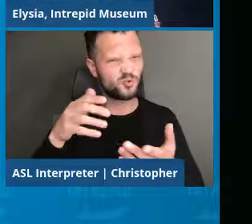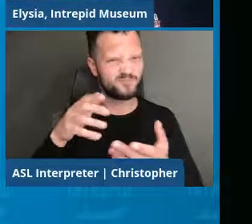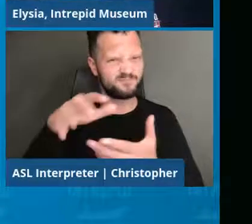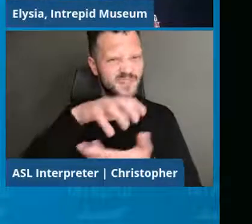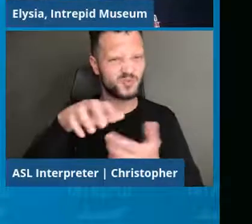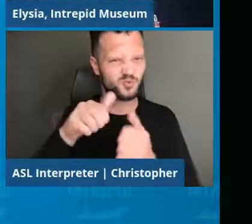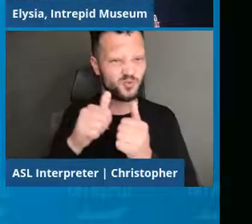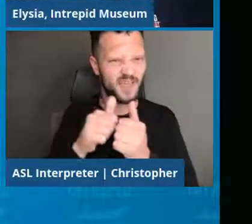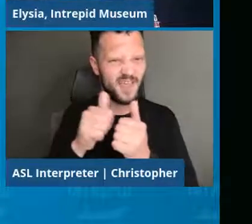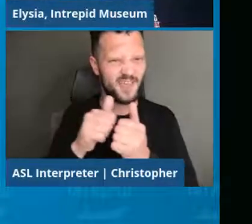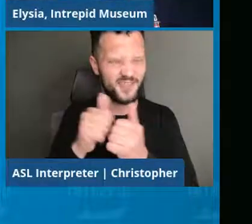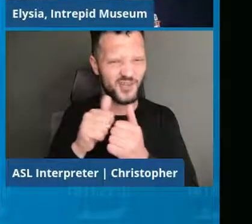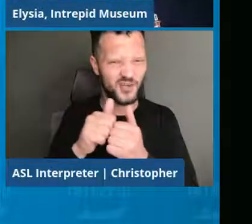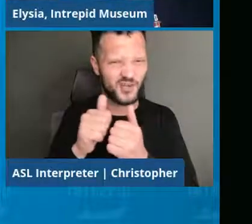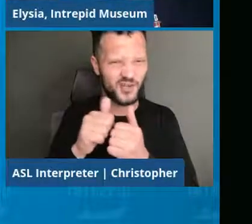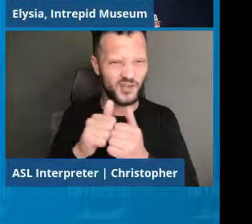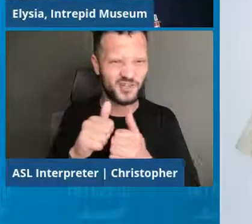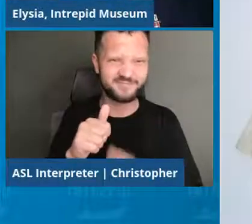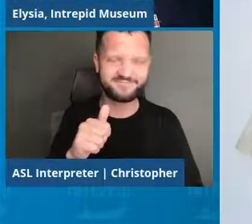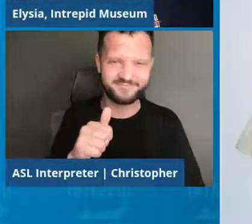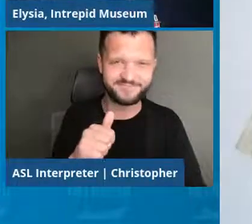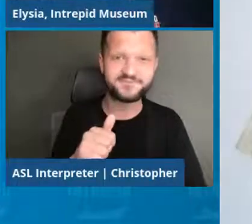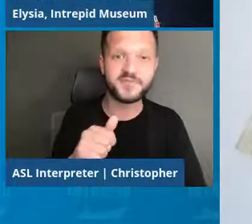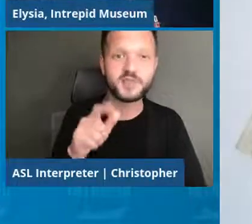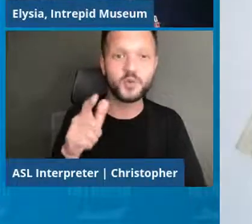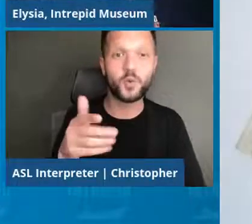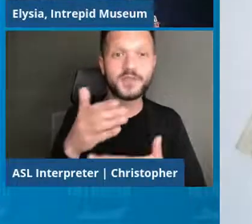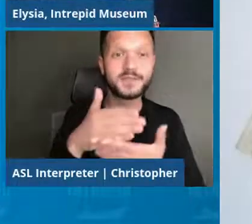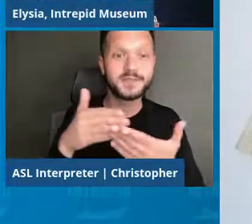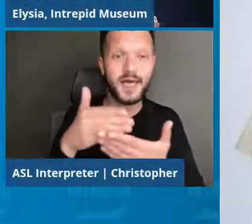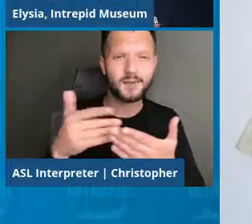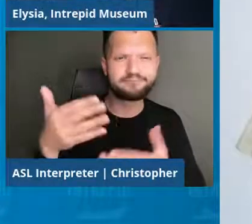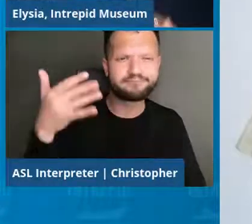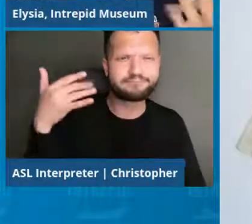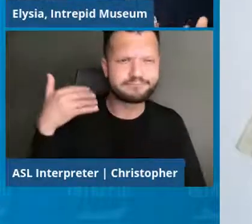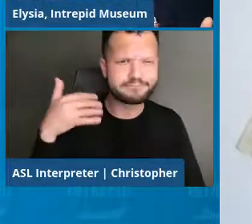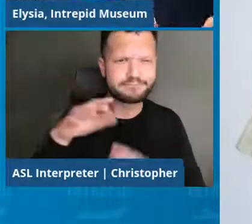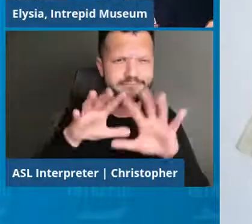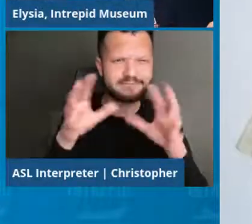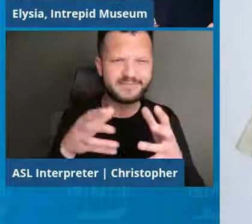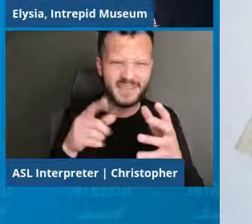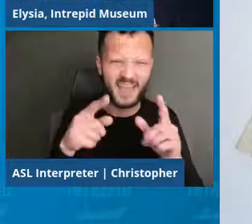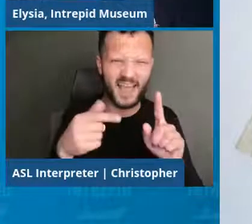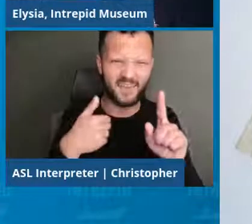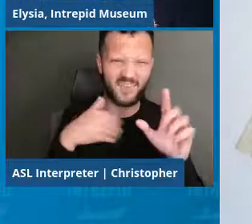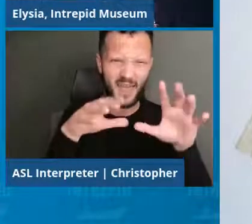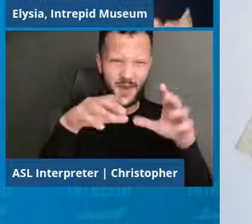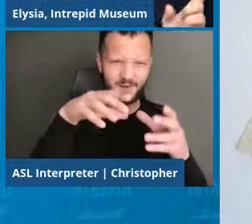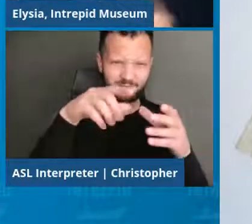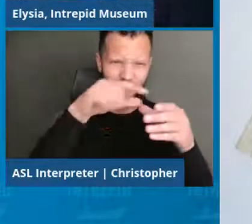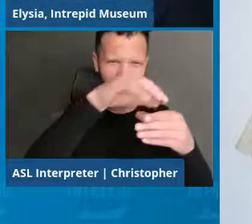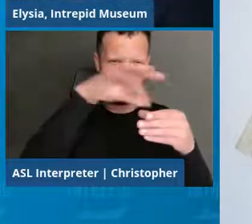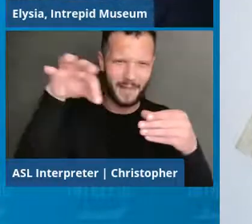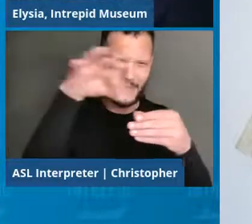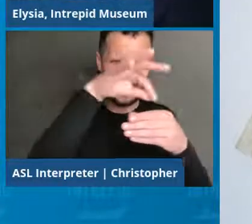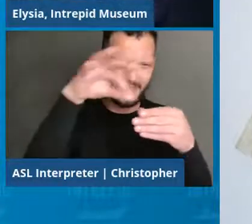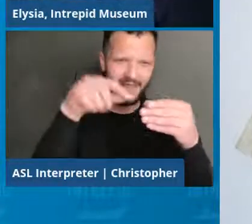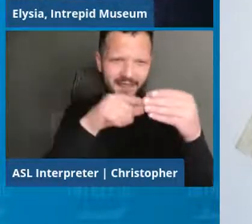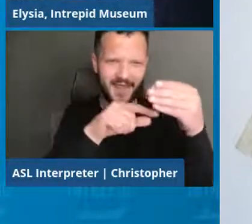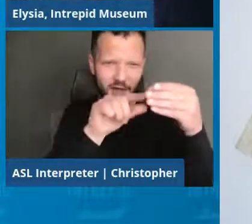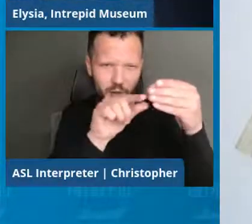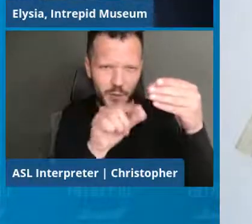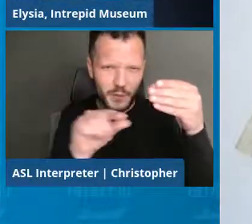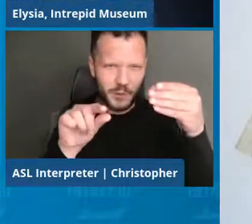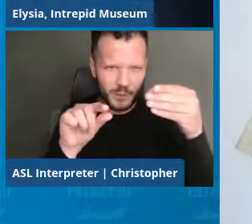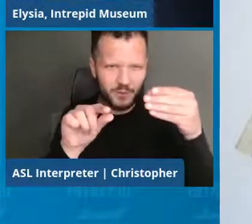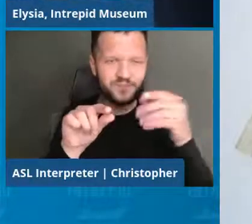right? So some of the earlier packages were actually those plastic tube pouches that they would eat out of. But eventually, a